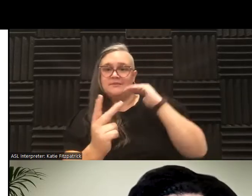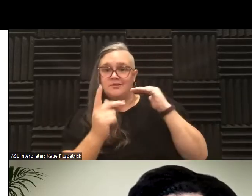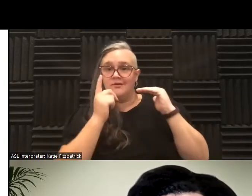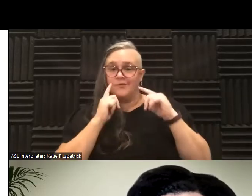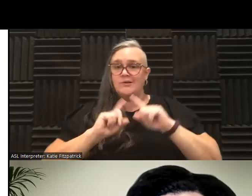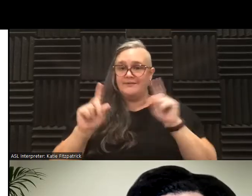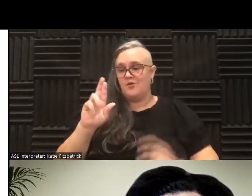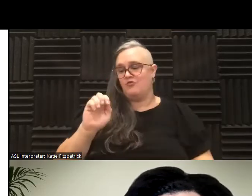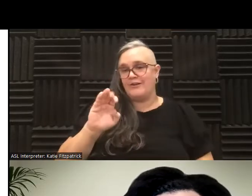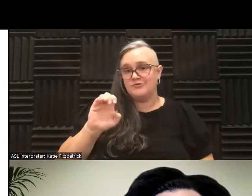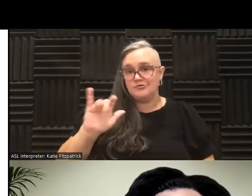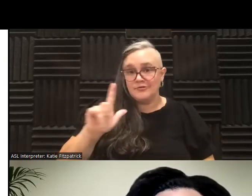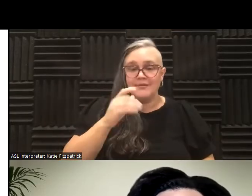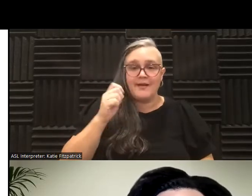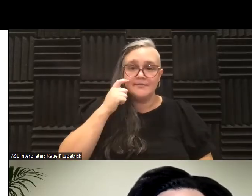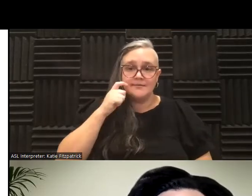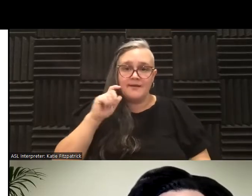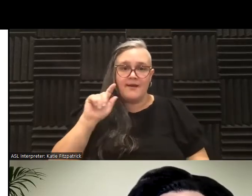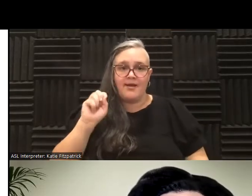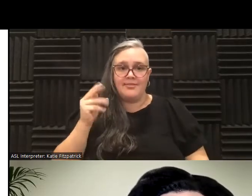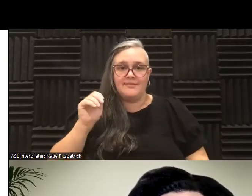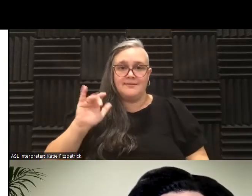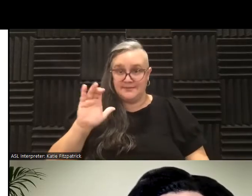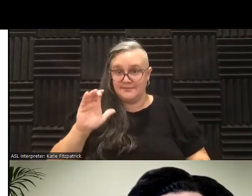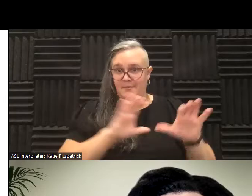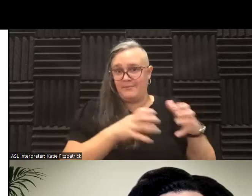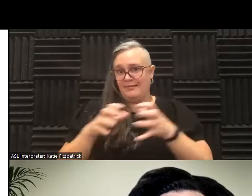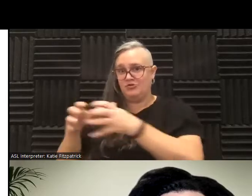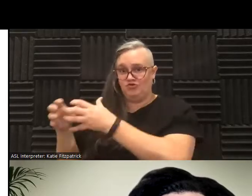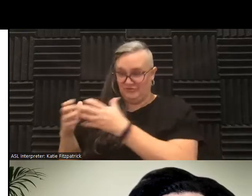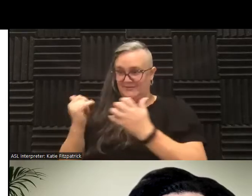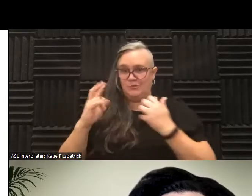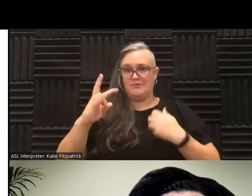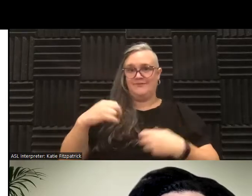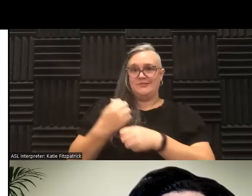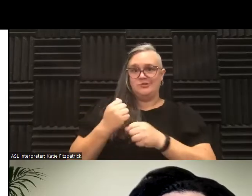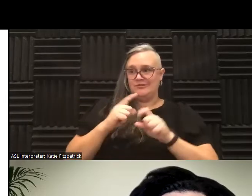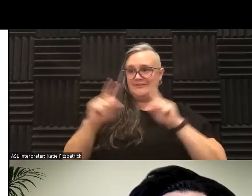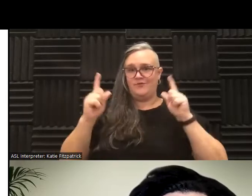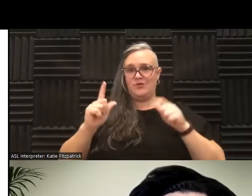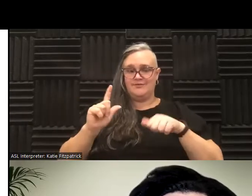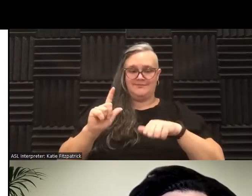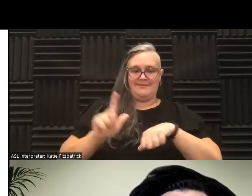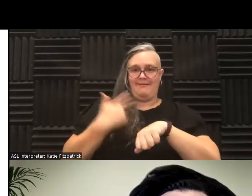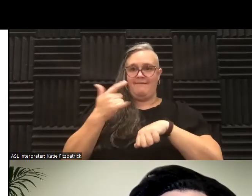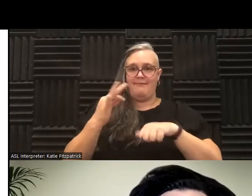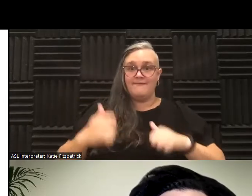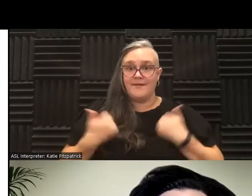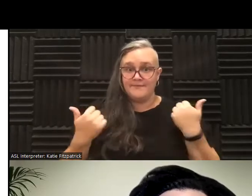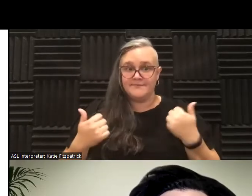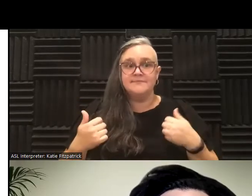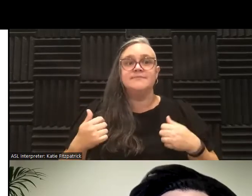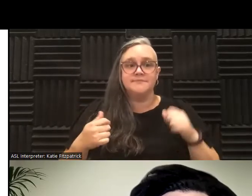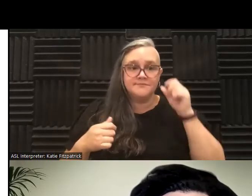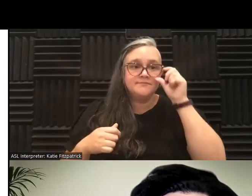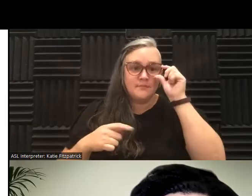populations. When we look across economic status, Black women are 3 times more likely than white women to die